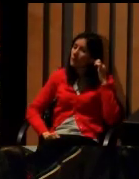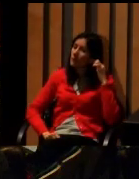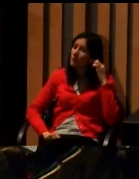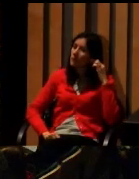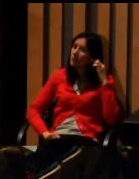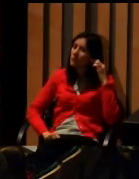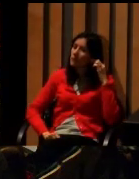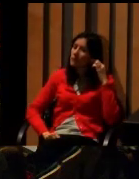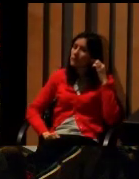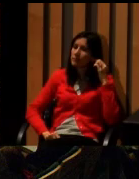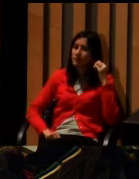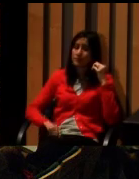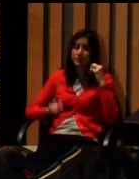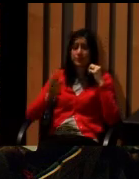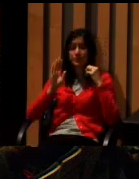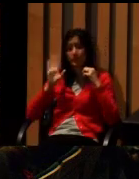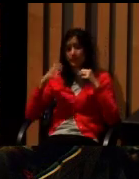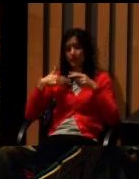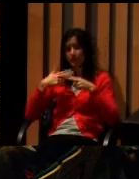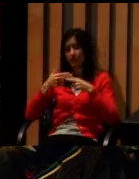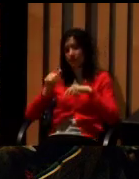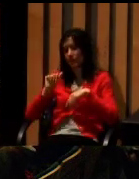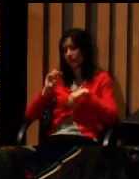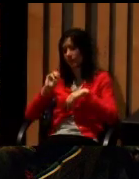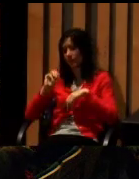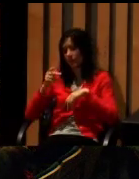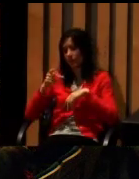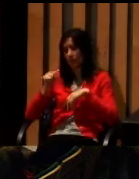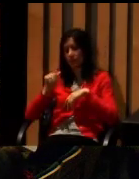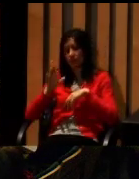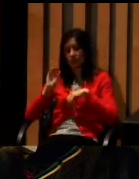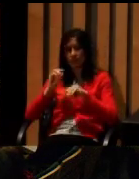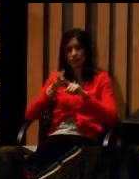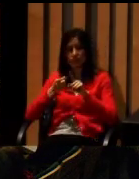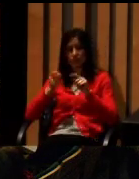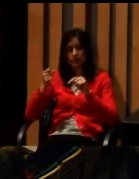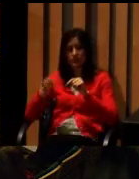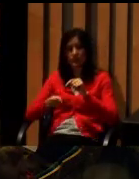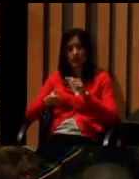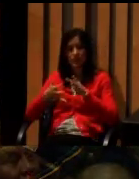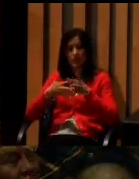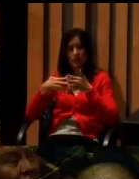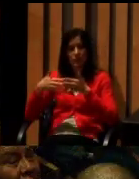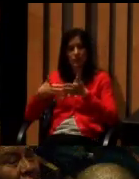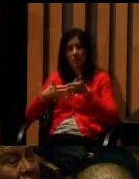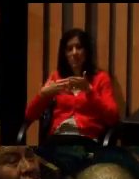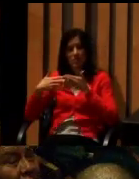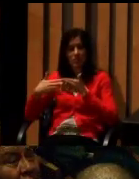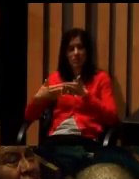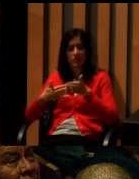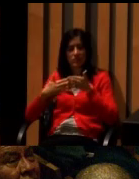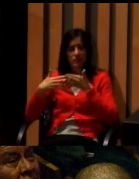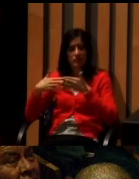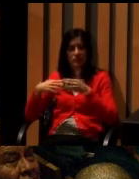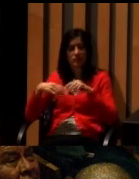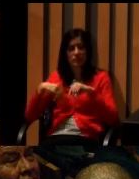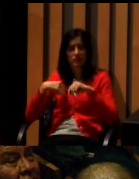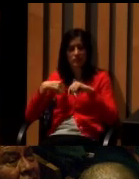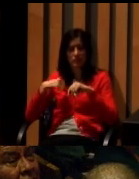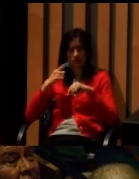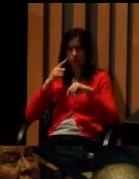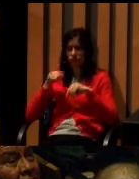My name is Amparo, and I'm from South America. This debate was really, really great and